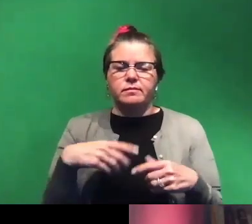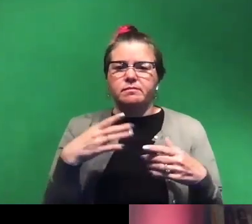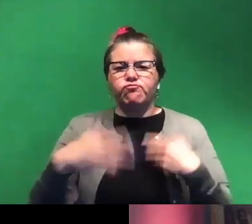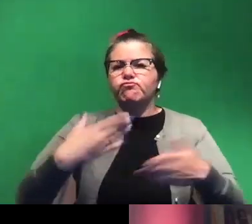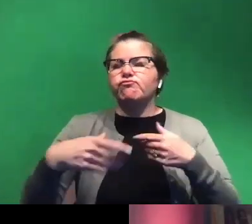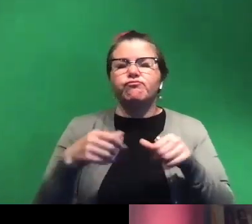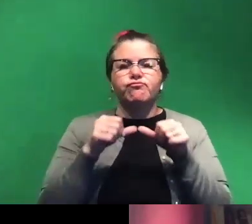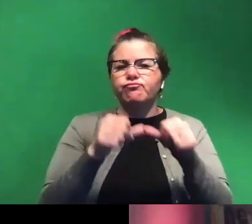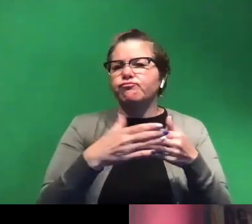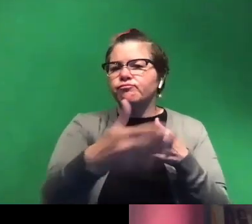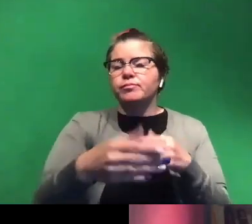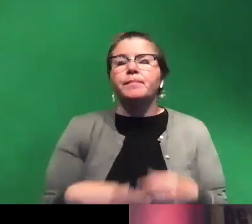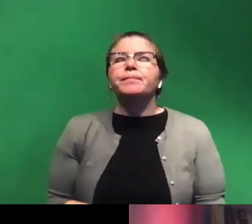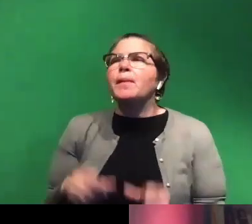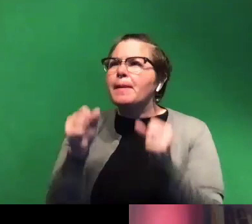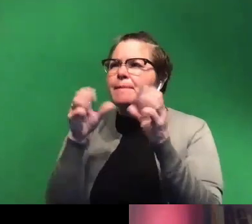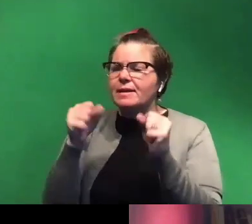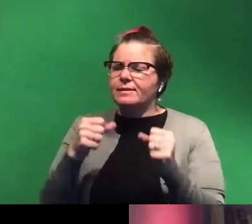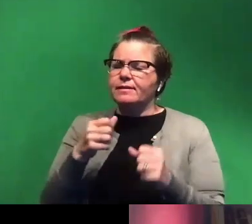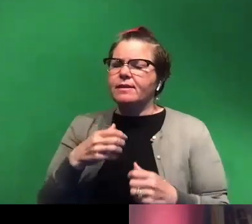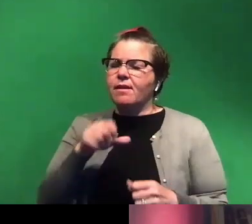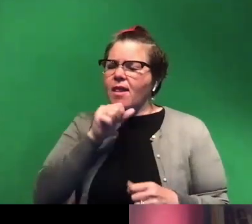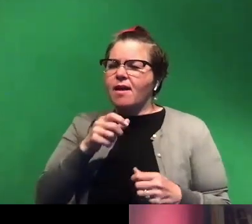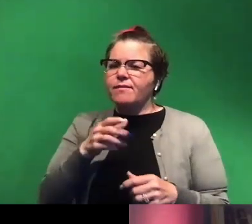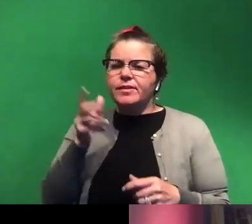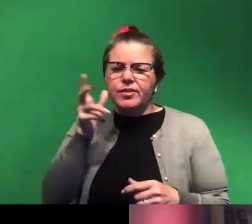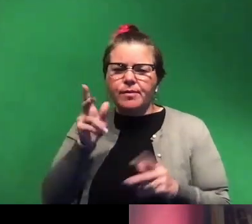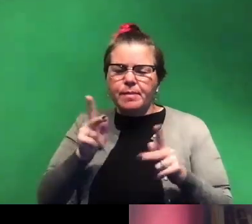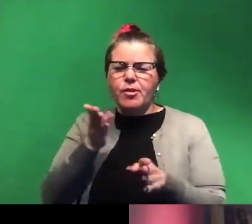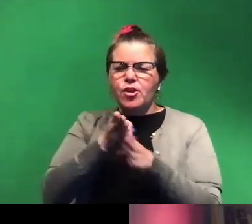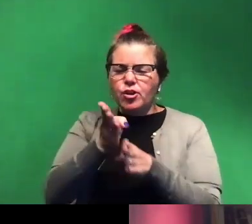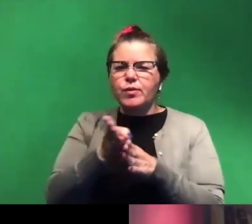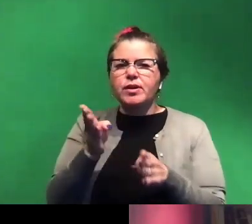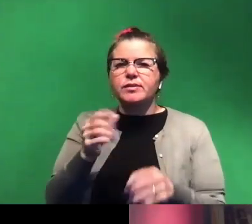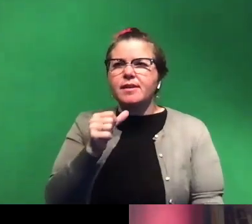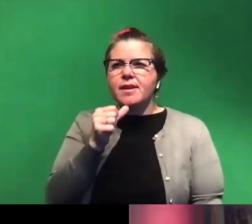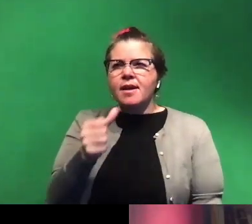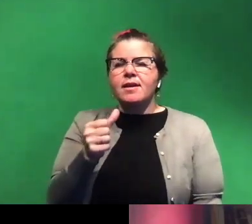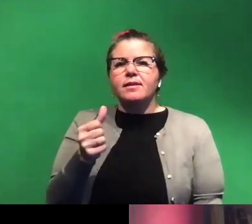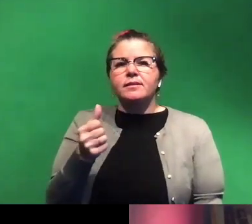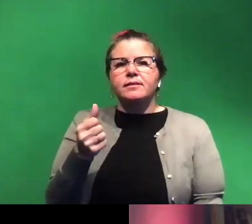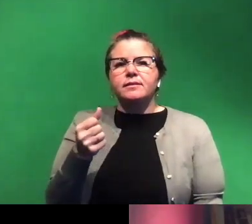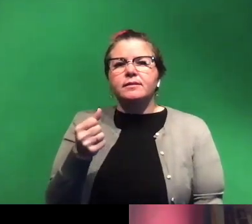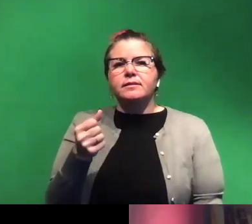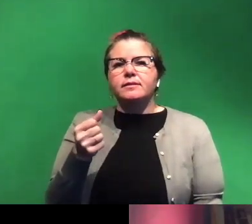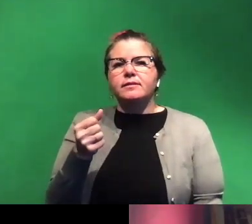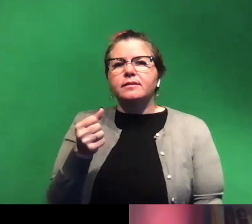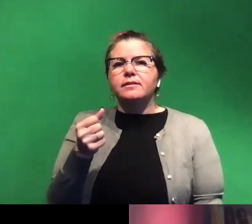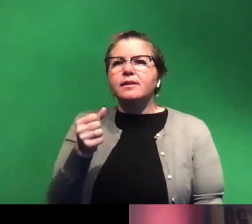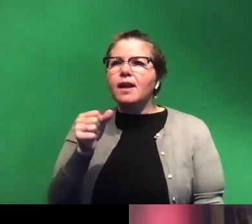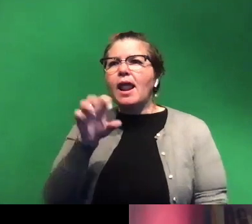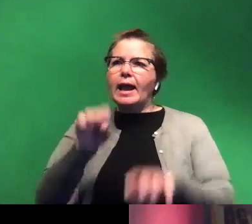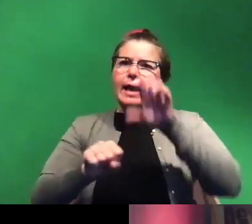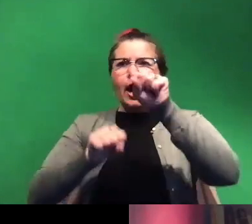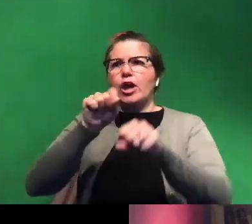Amazing. I really like hearing from people who have these careers that are like not just like climbing up a ladder